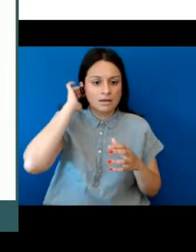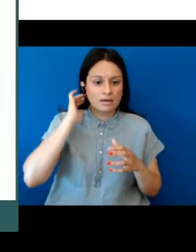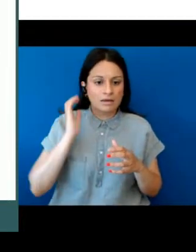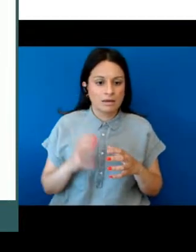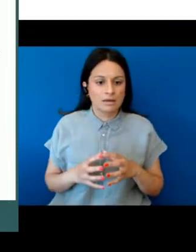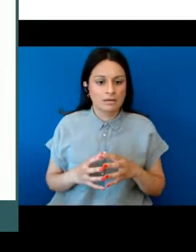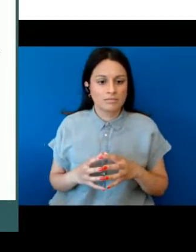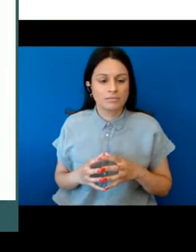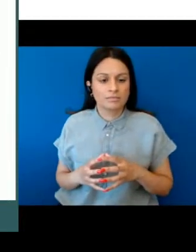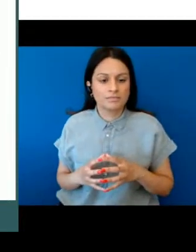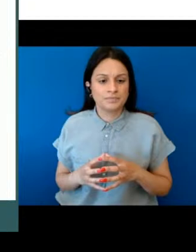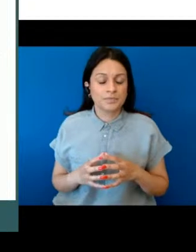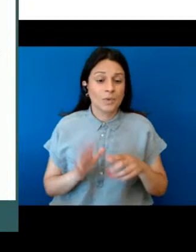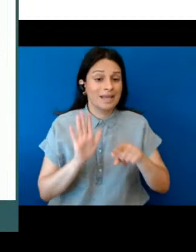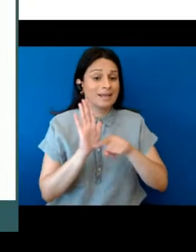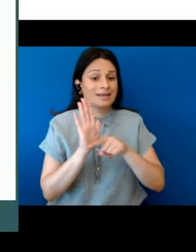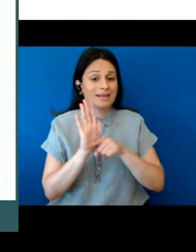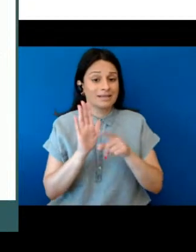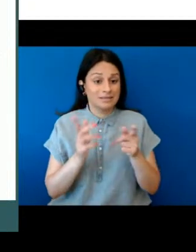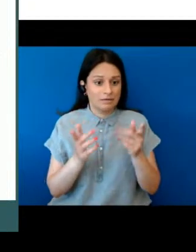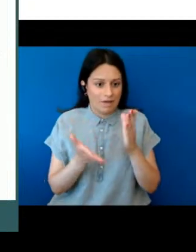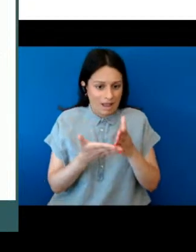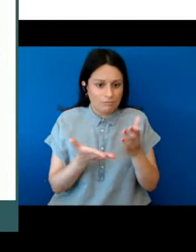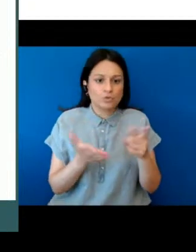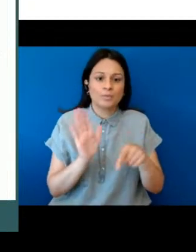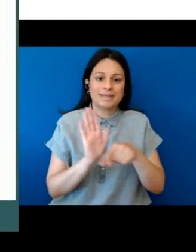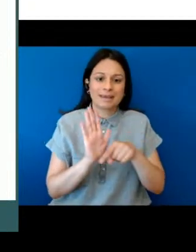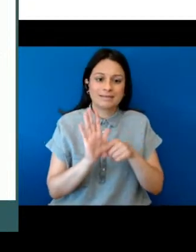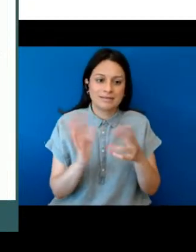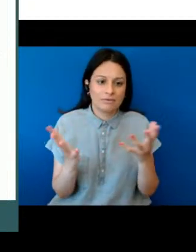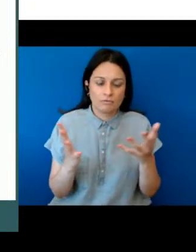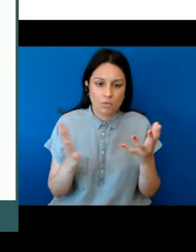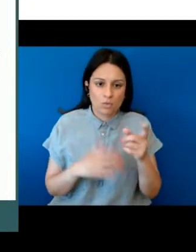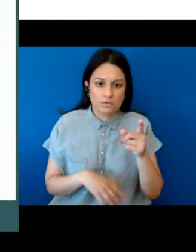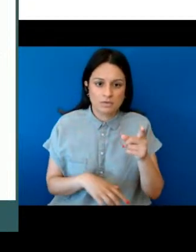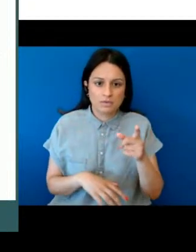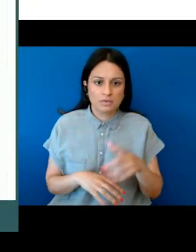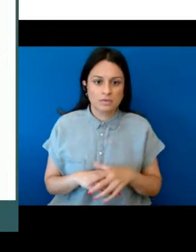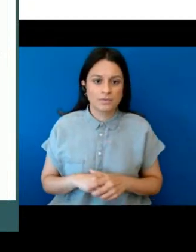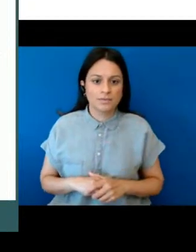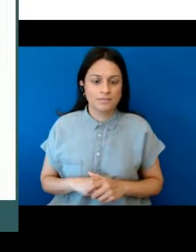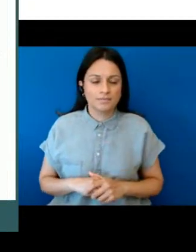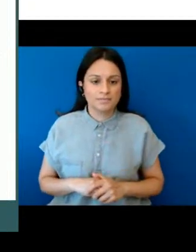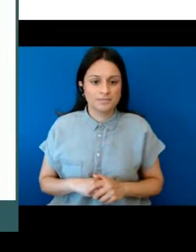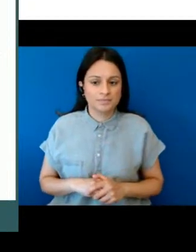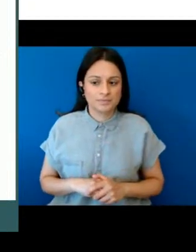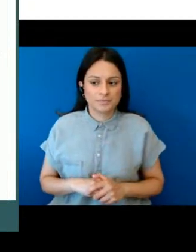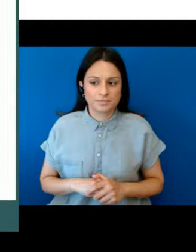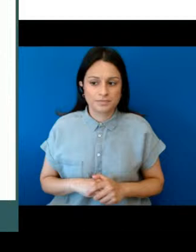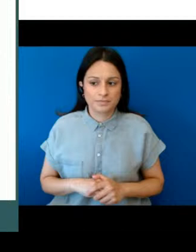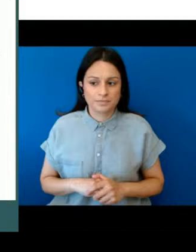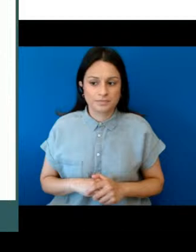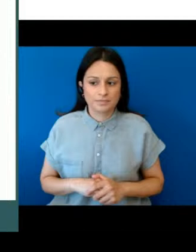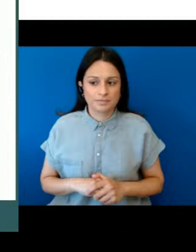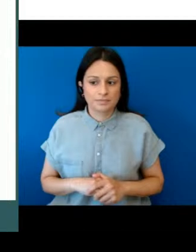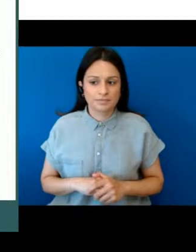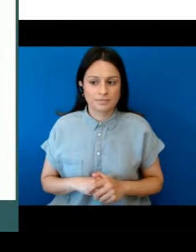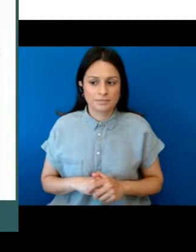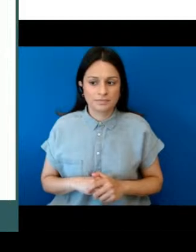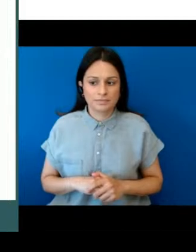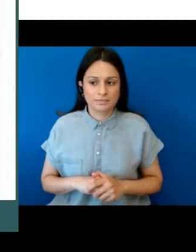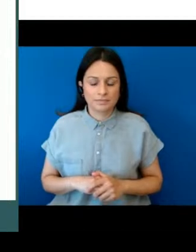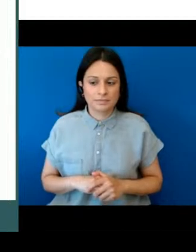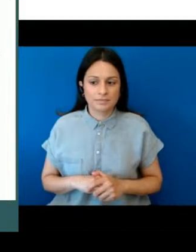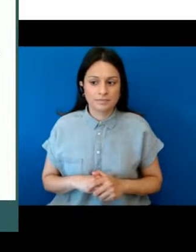control should, of course, be negative. Now, sometimes you will see a wheel on the negative